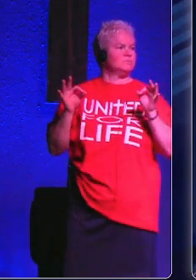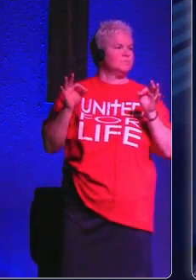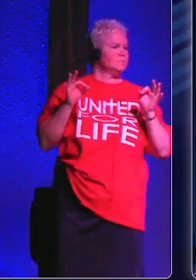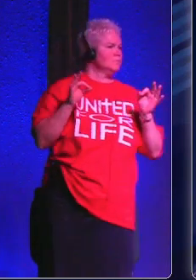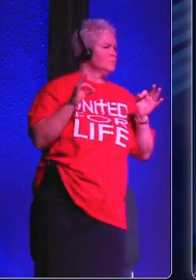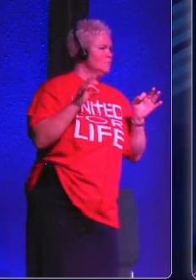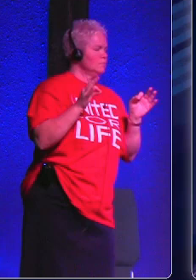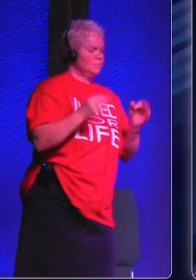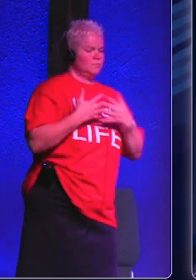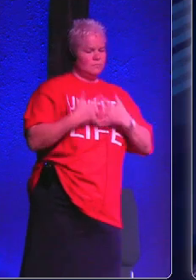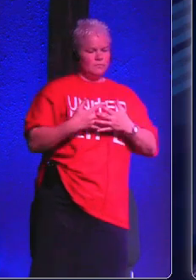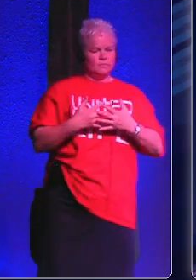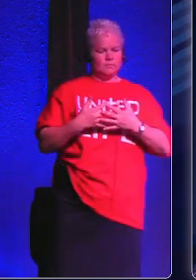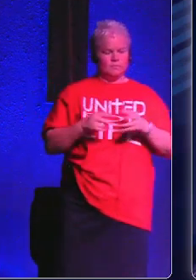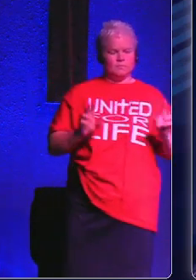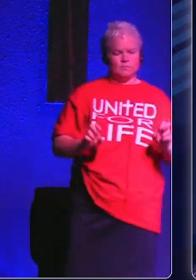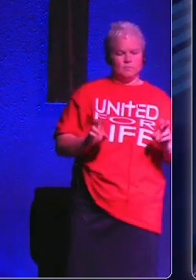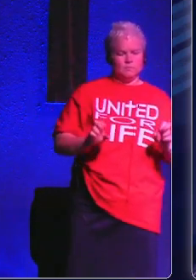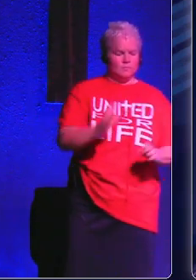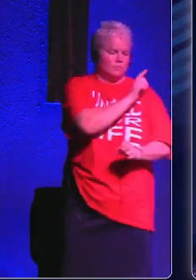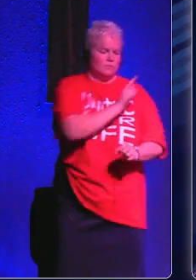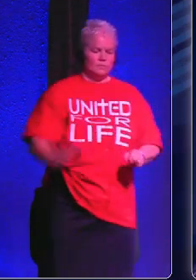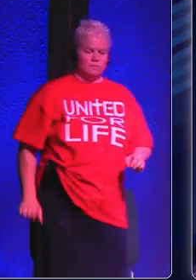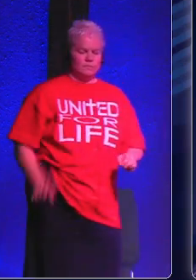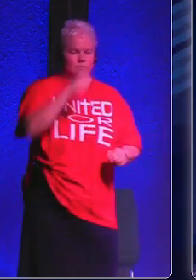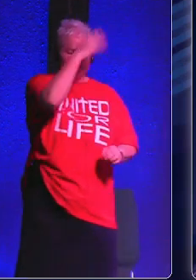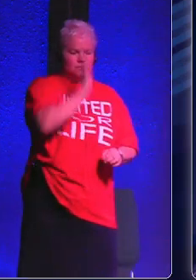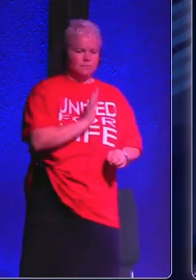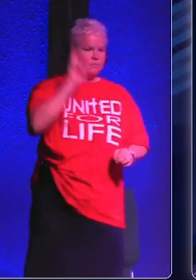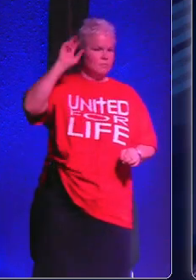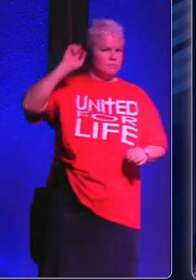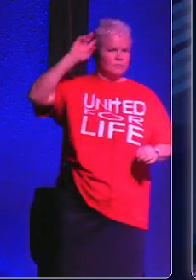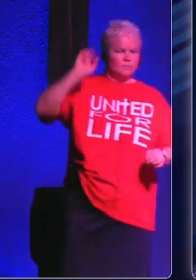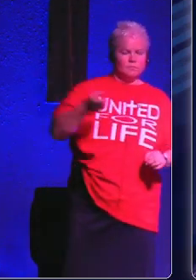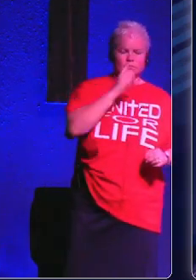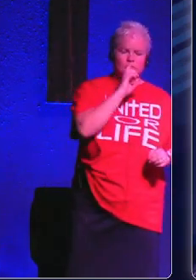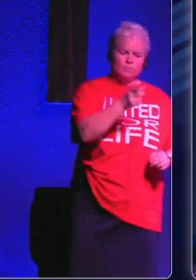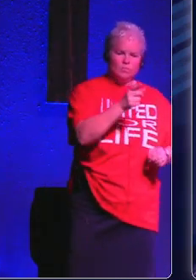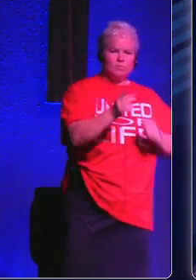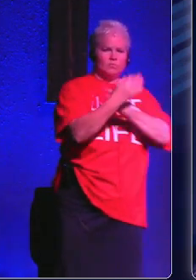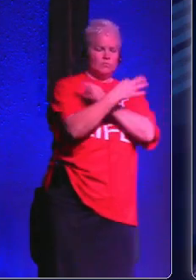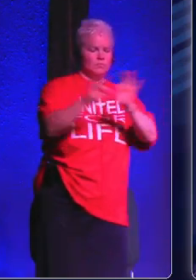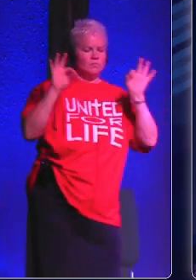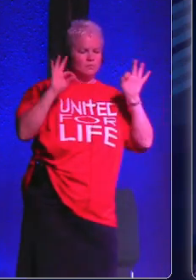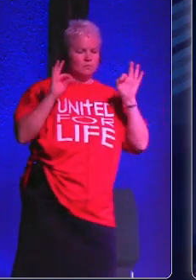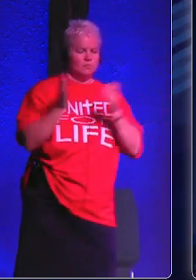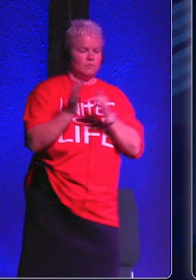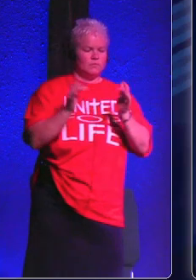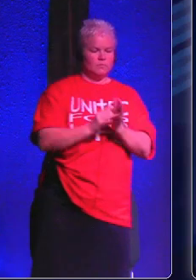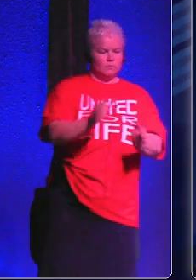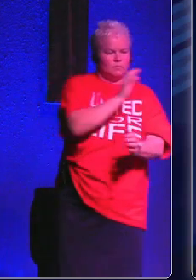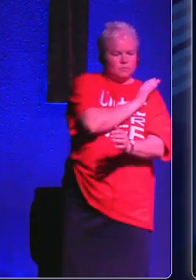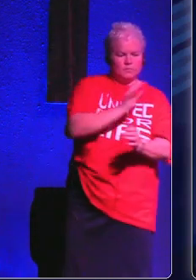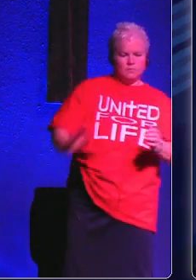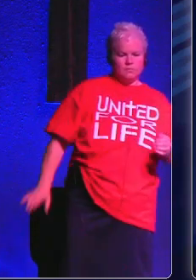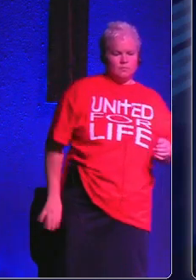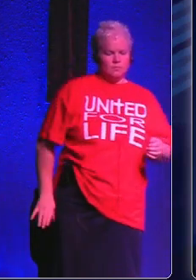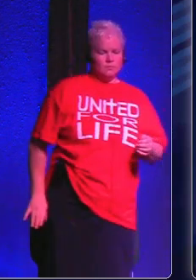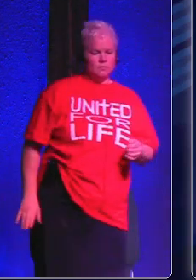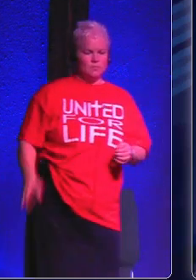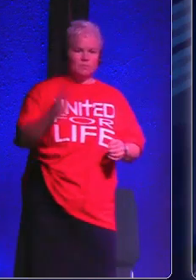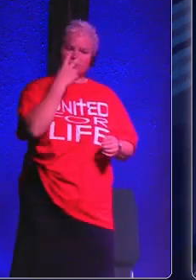And it's really bondage from the enemy. So Lord God, help us to understand what true freedom in Jesus Christ